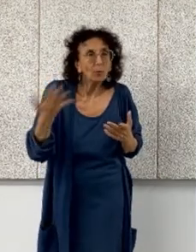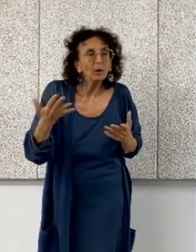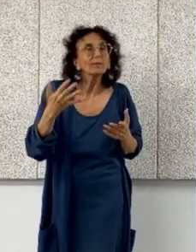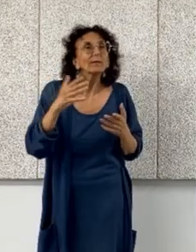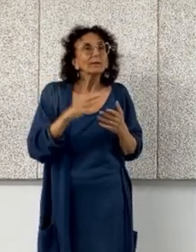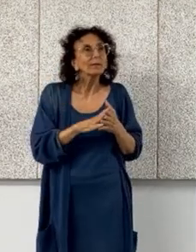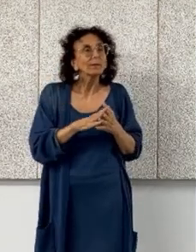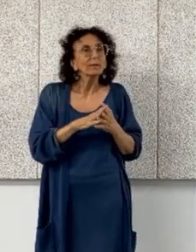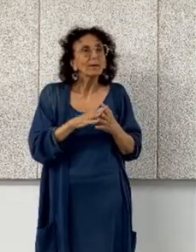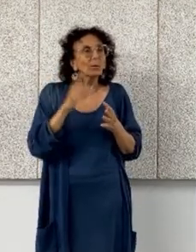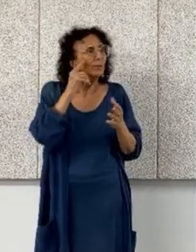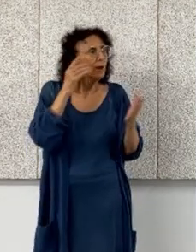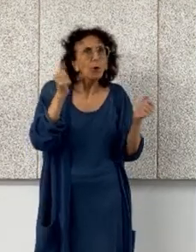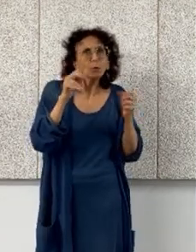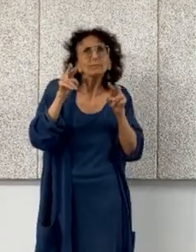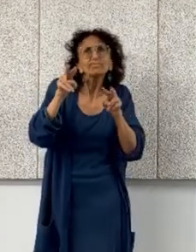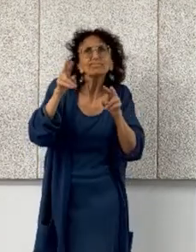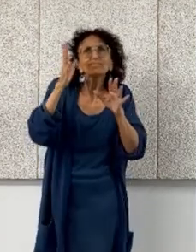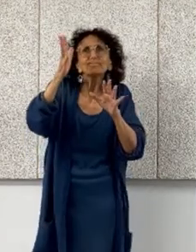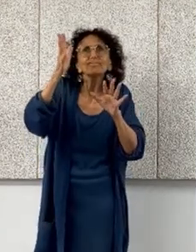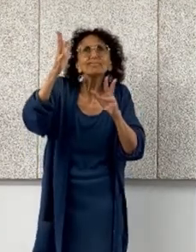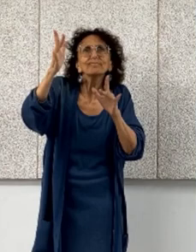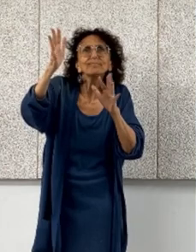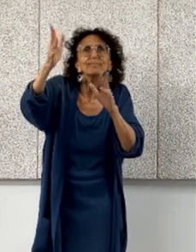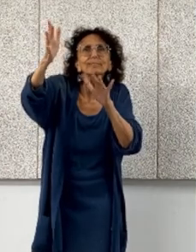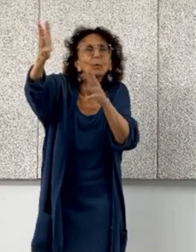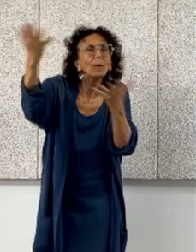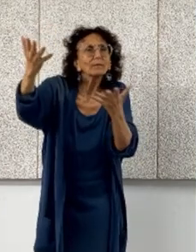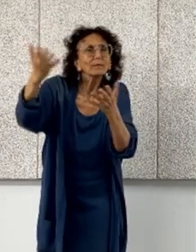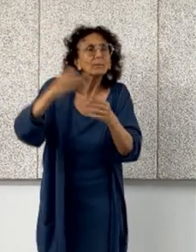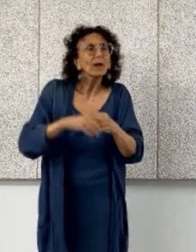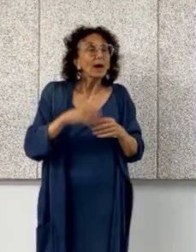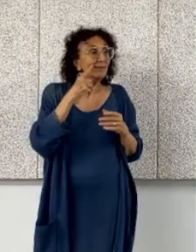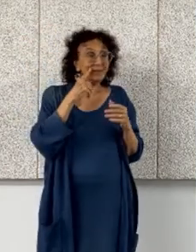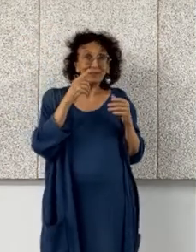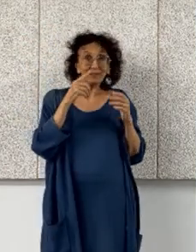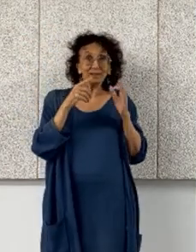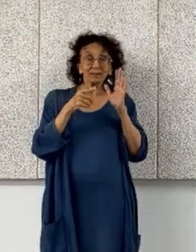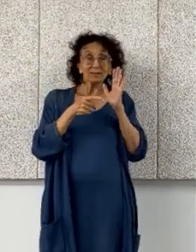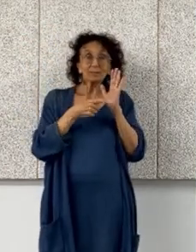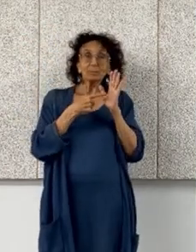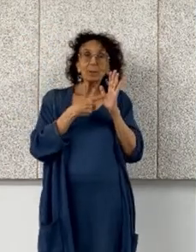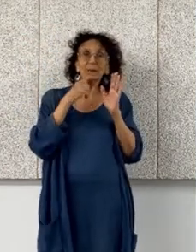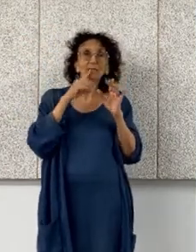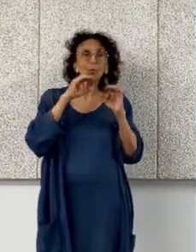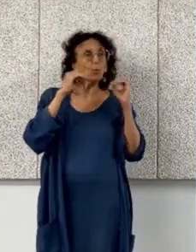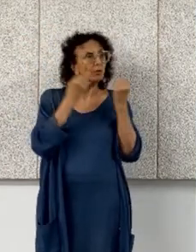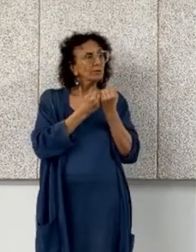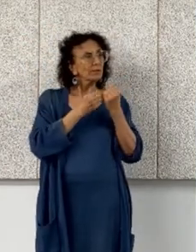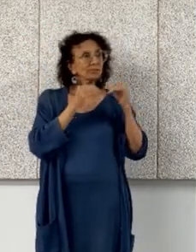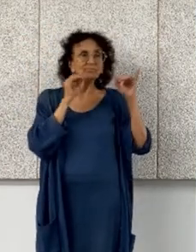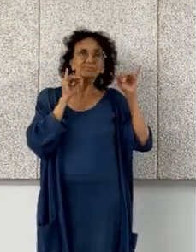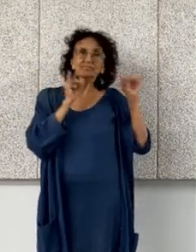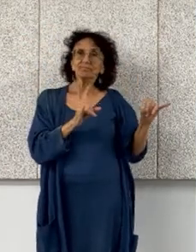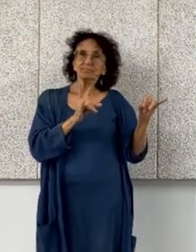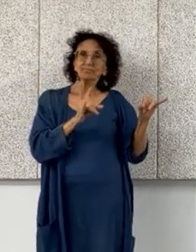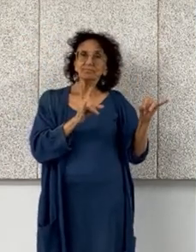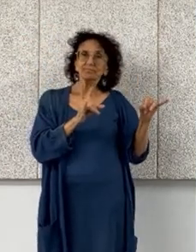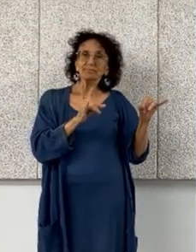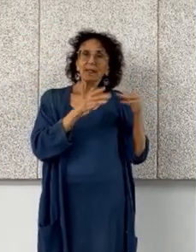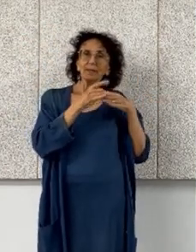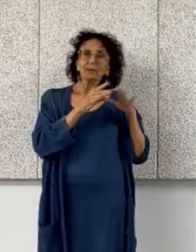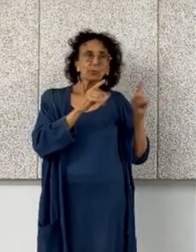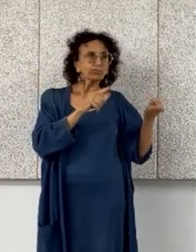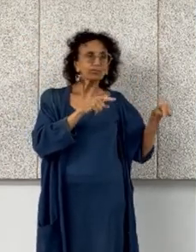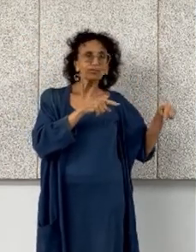sort of very future looking. And I think sometimes when you have an organization that has had, a single